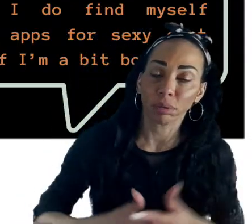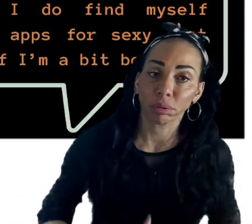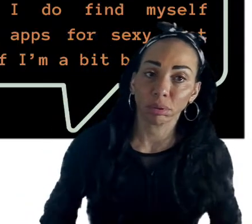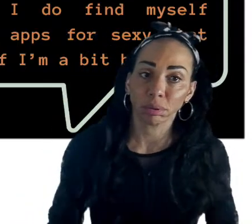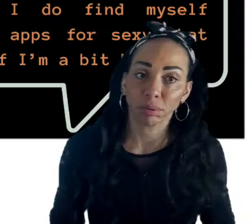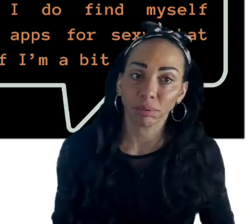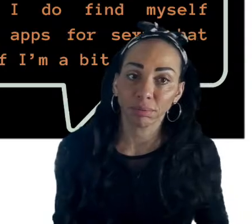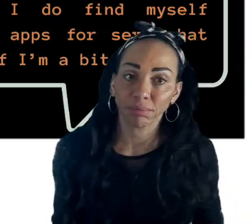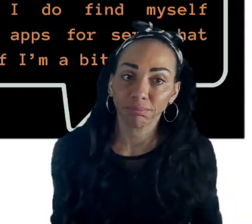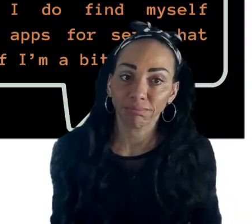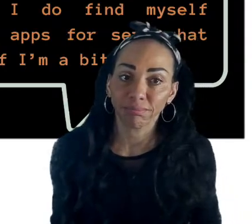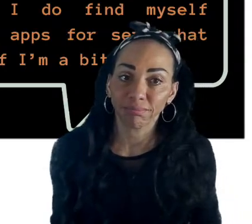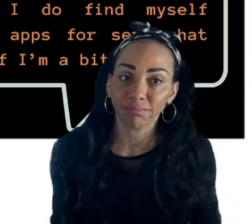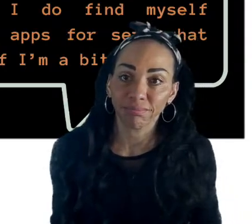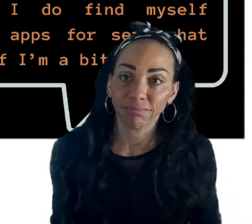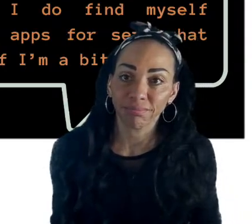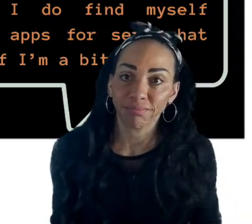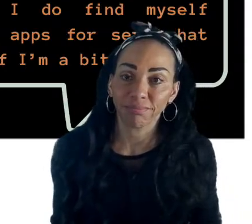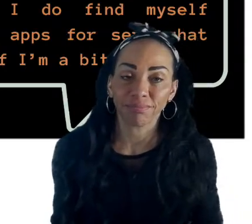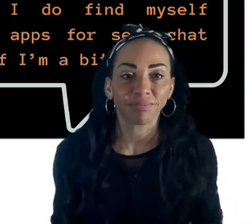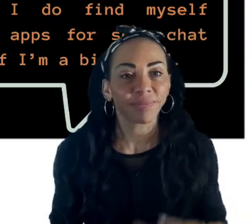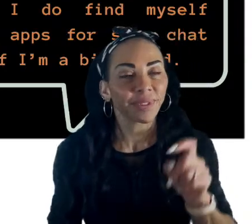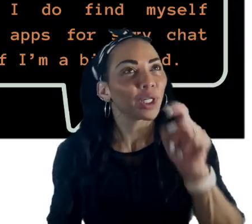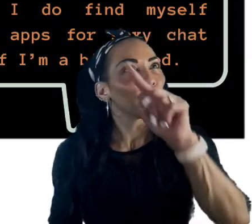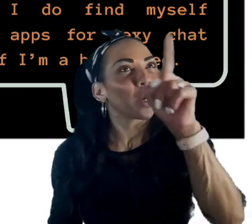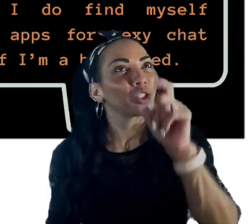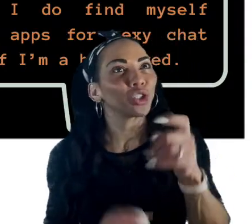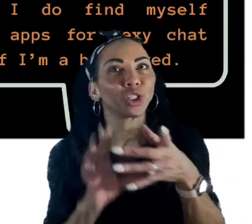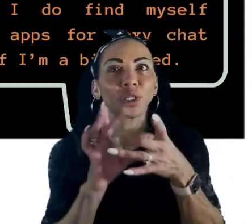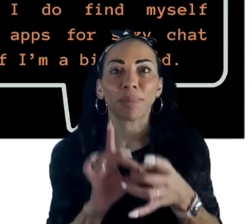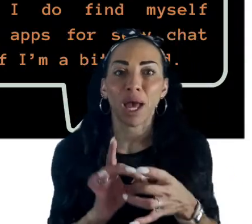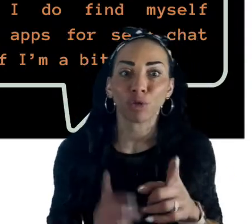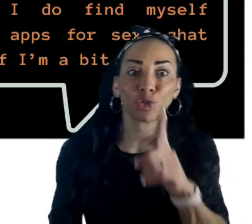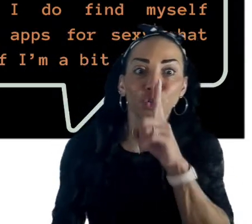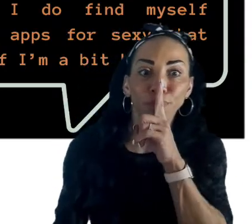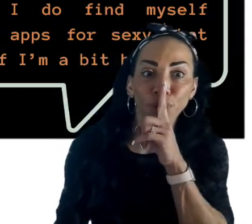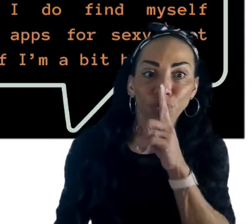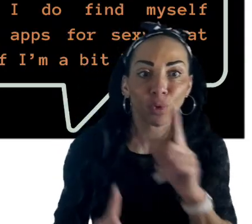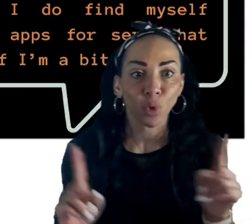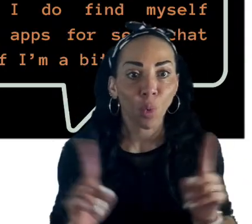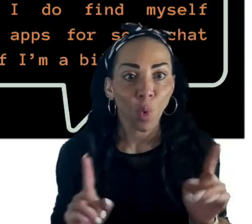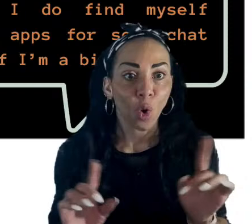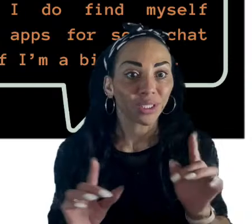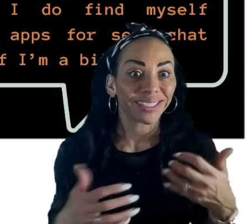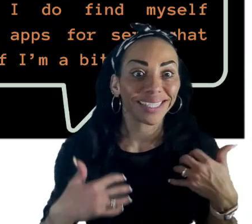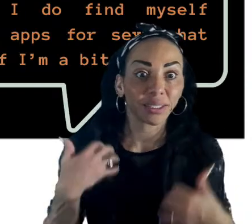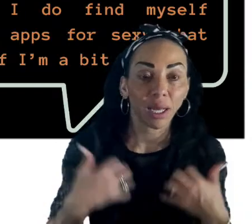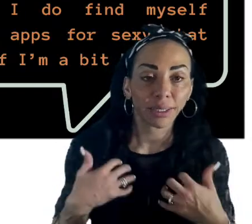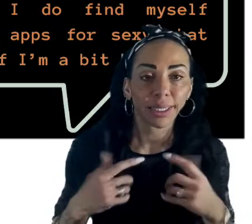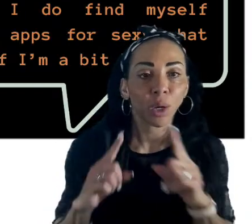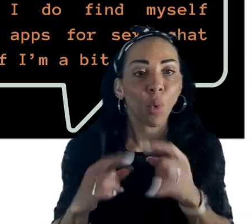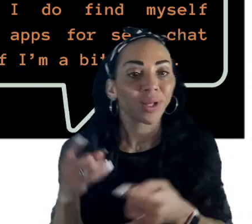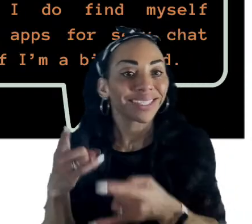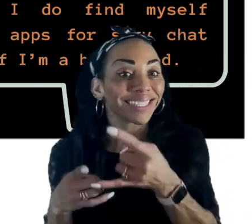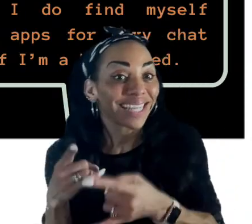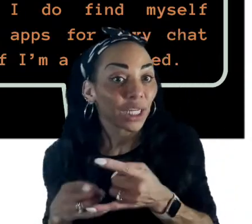questions about what is taboo, what is exciting, what is sexual, and what is human.